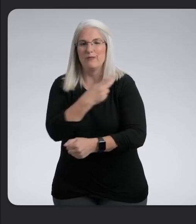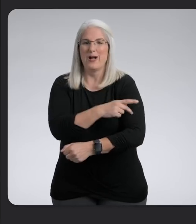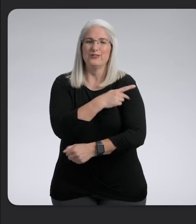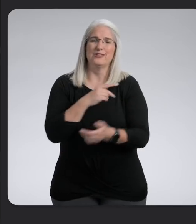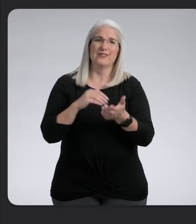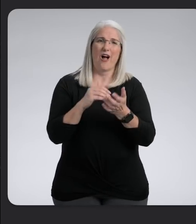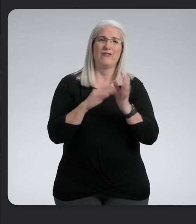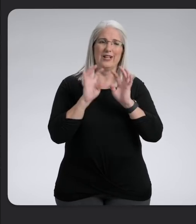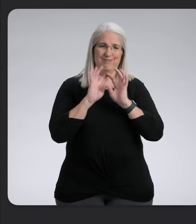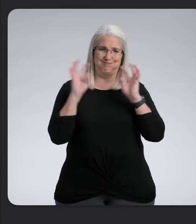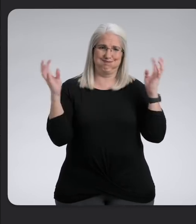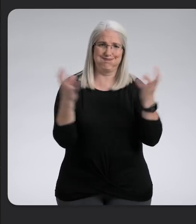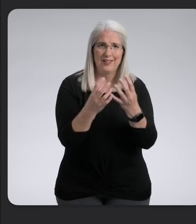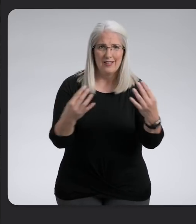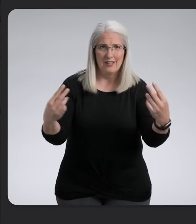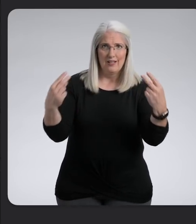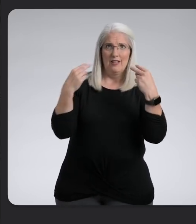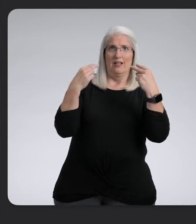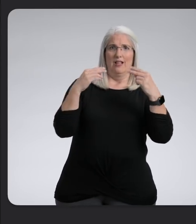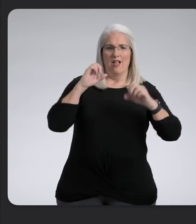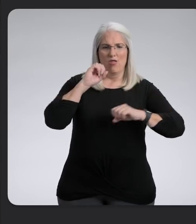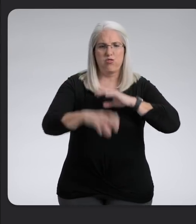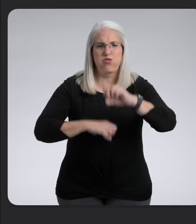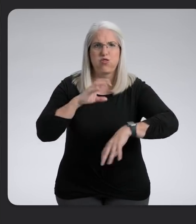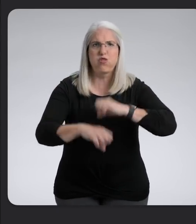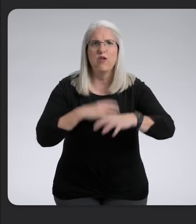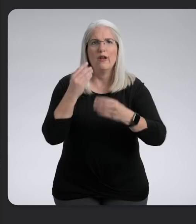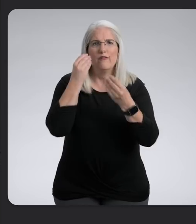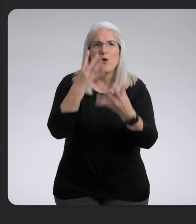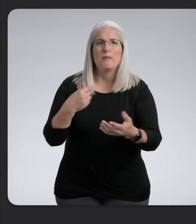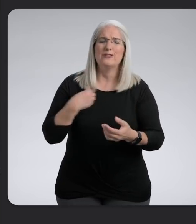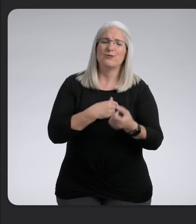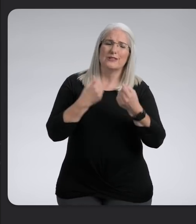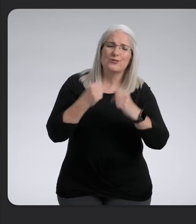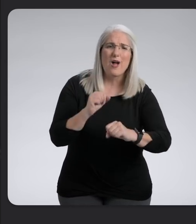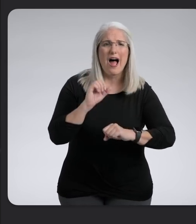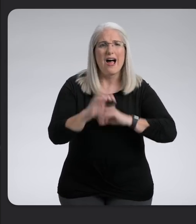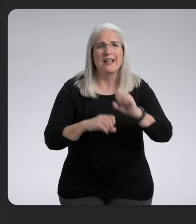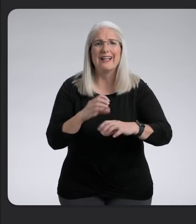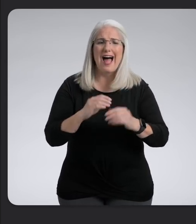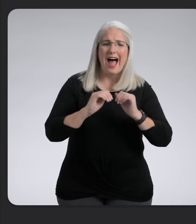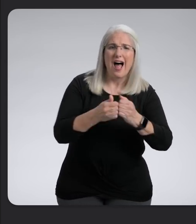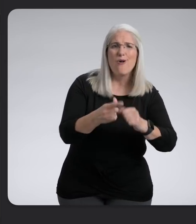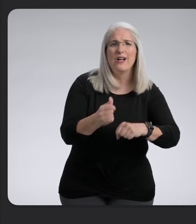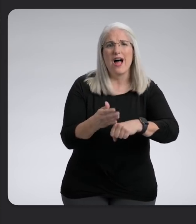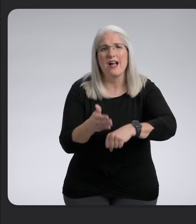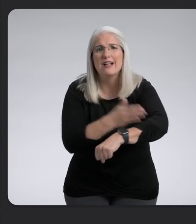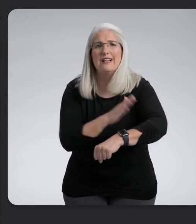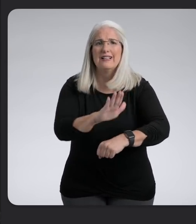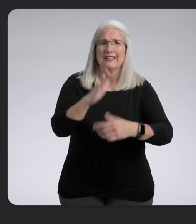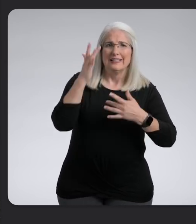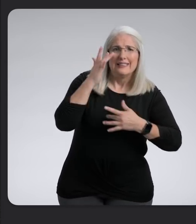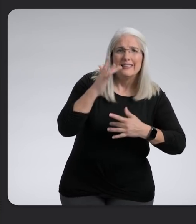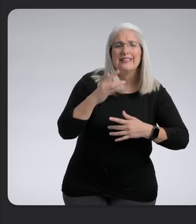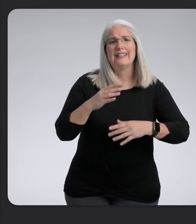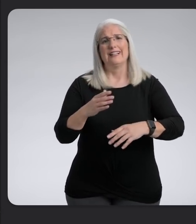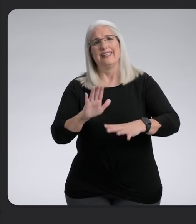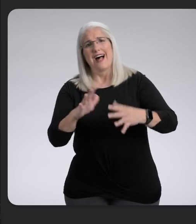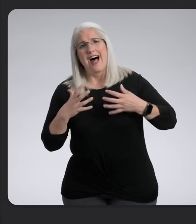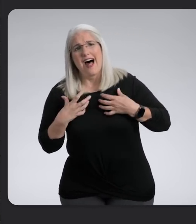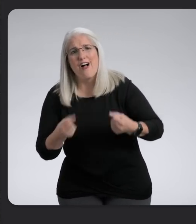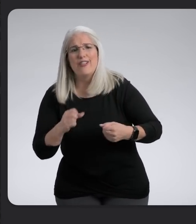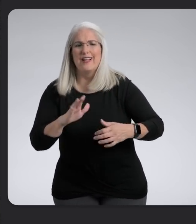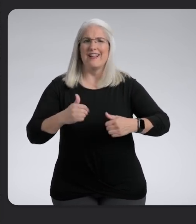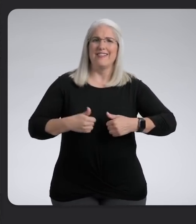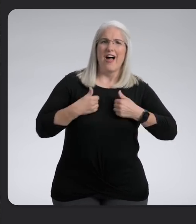over a bed. And we're trying to actually share what the patient's condition is, how they need to improve their life. We use